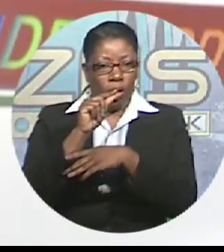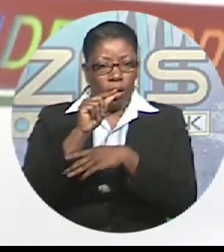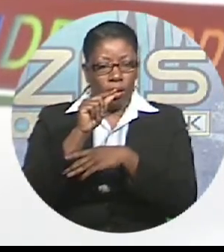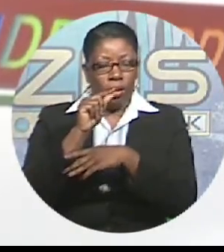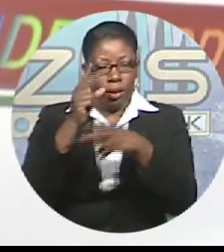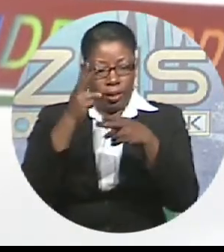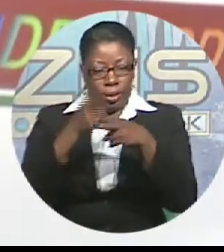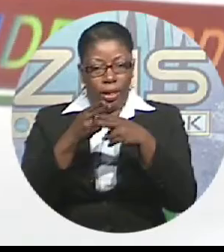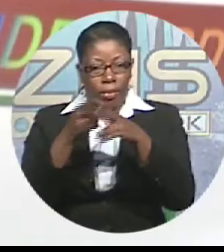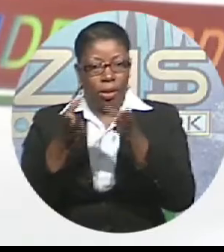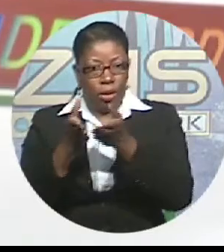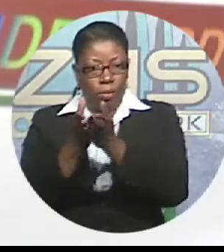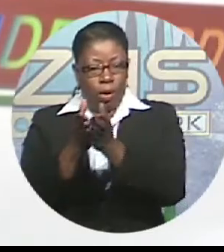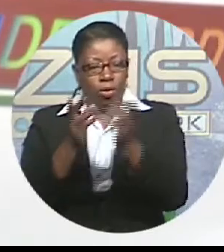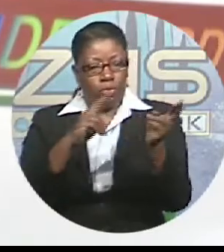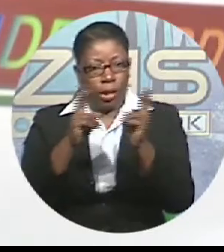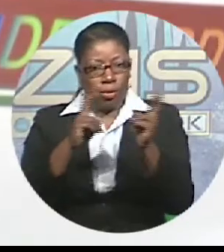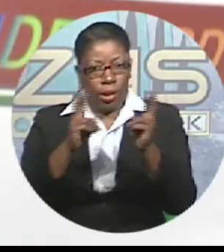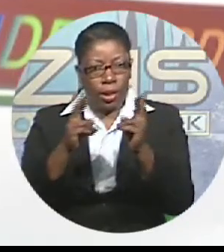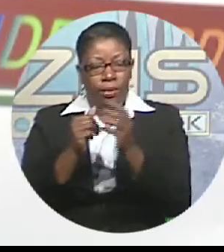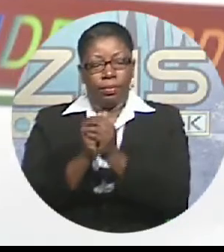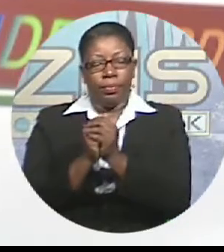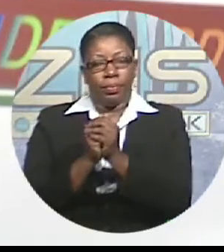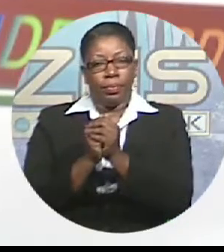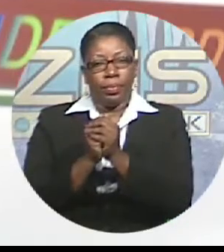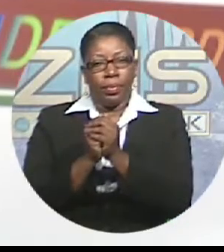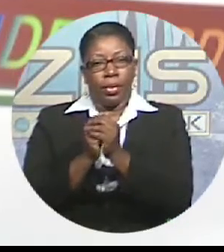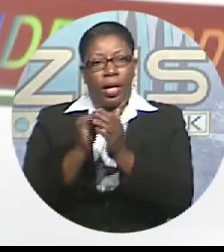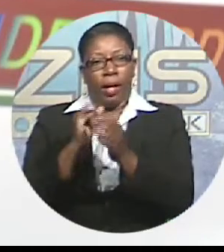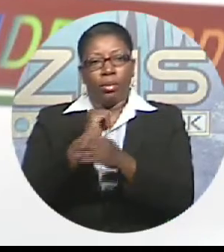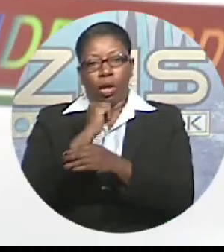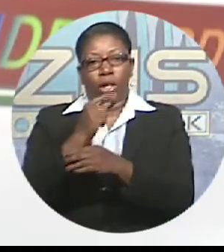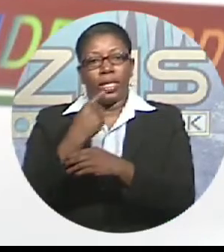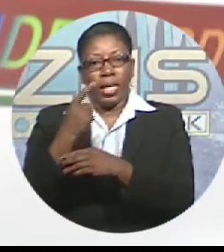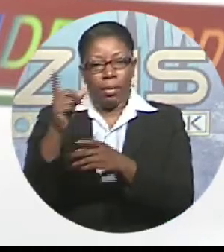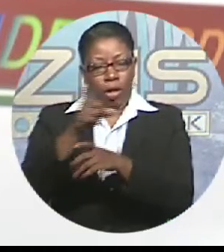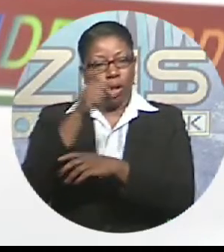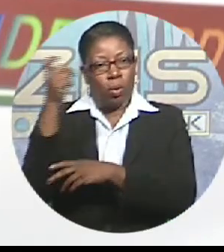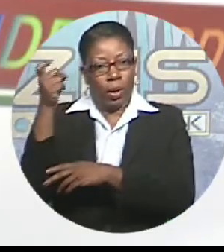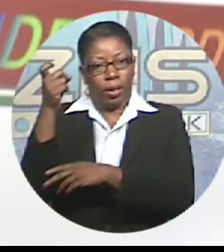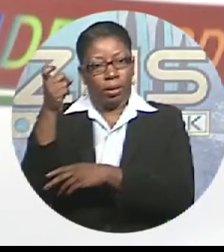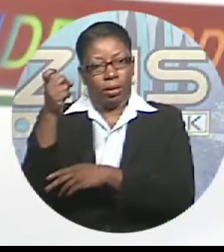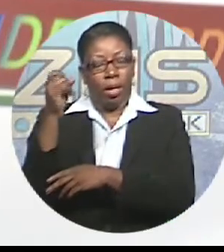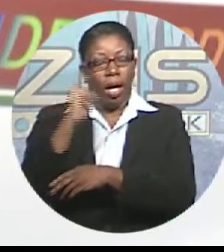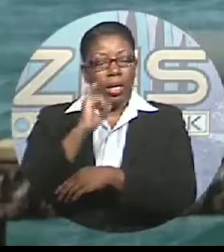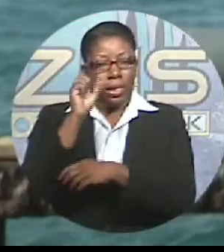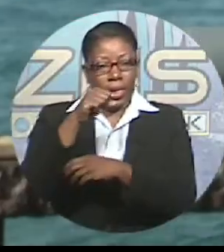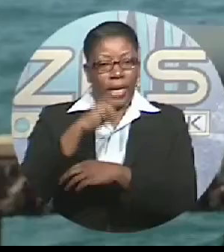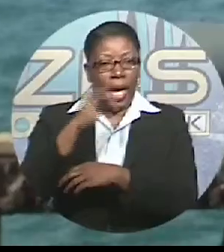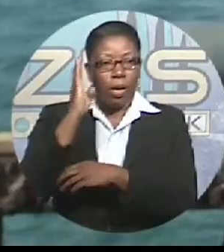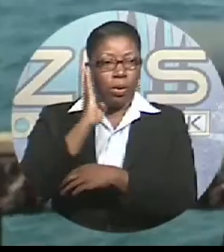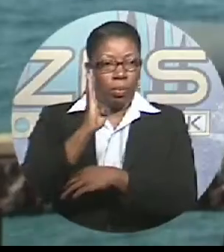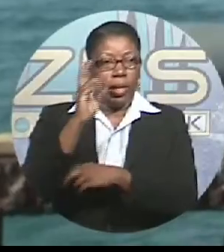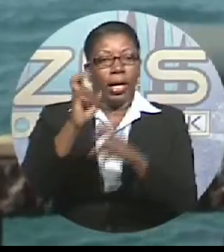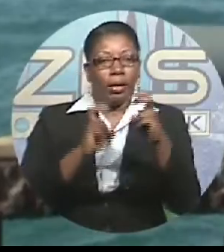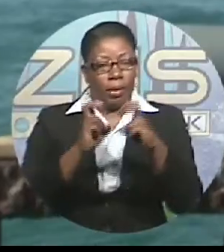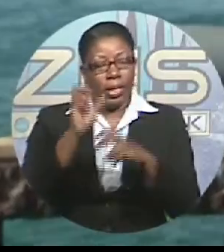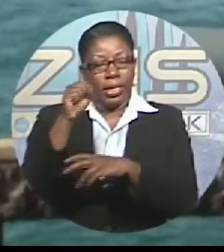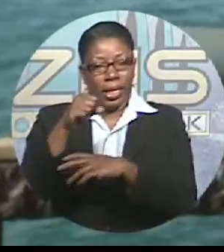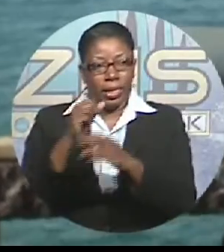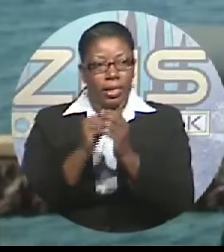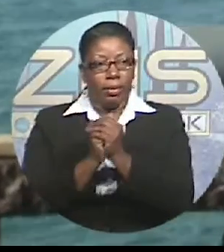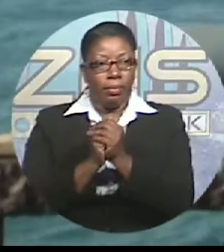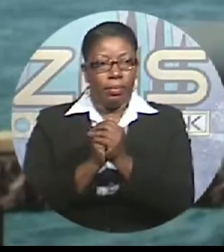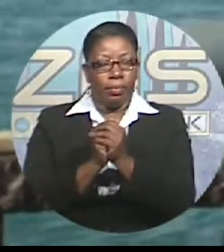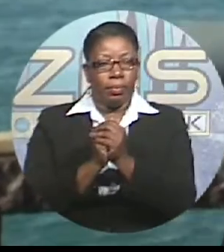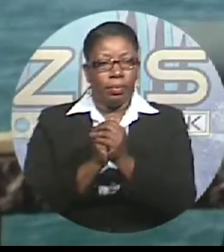to be in, I would not say I will win the national. I'll be competitive in it. Dream Girl gonna surprise a lot